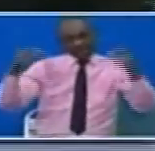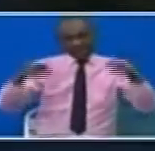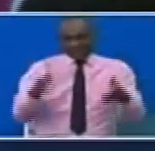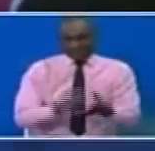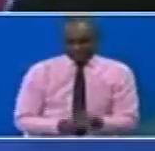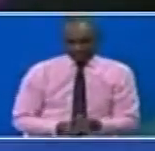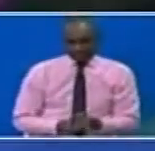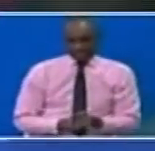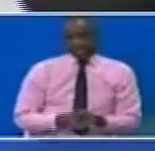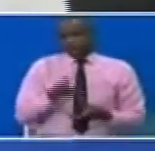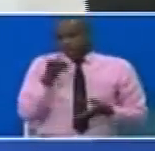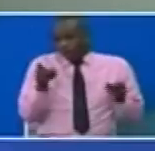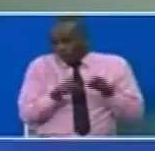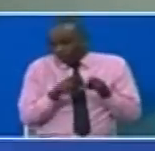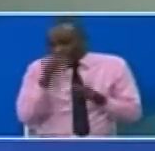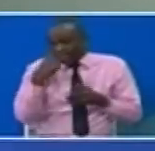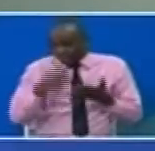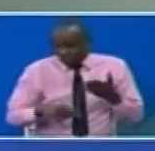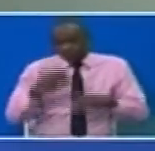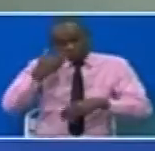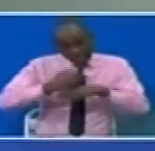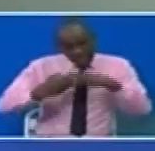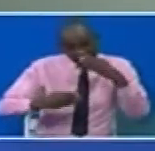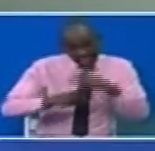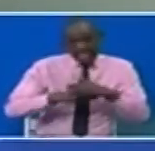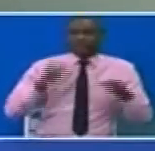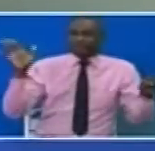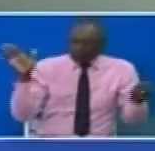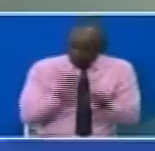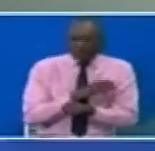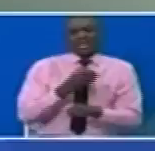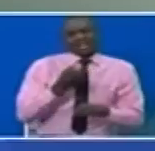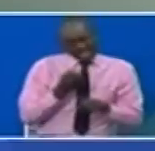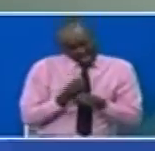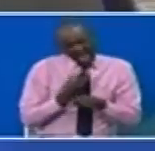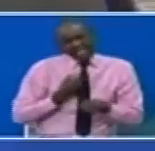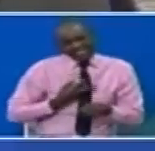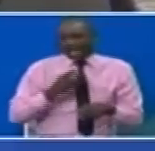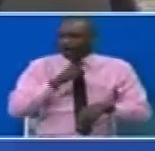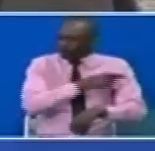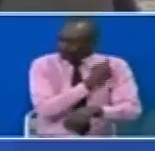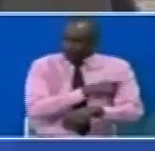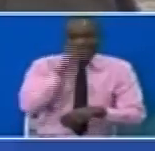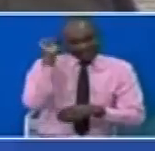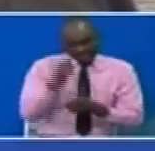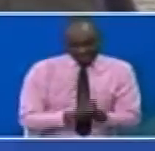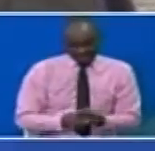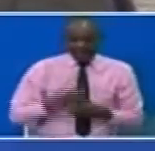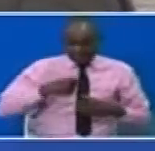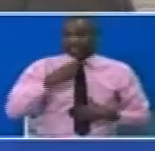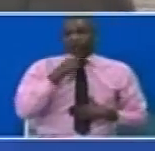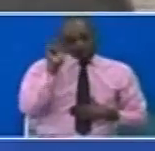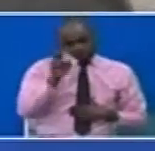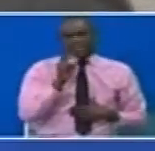the donation extends to the construction of a complete cancer hospital in Kenya. I look forward to the